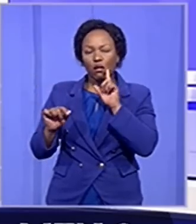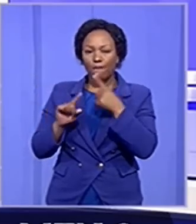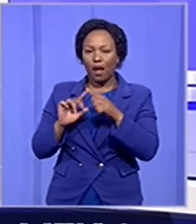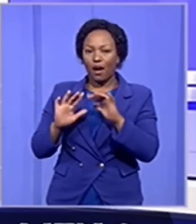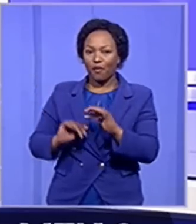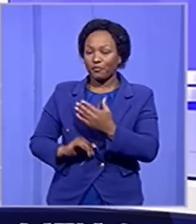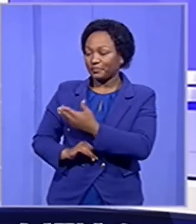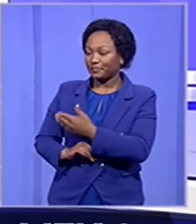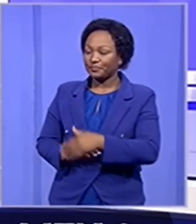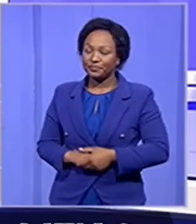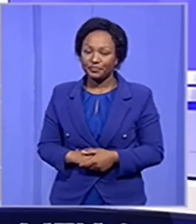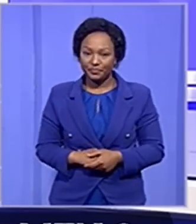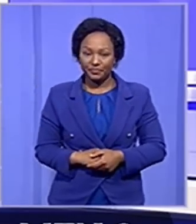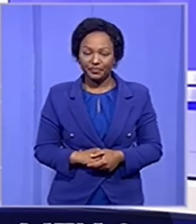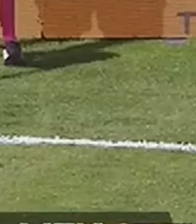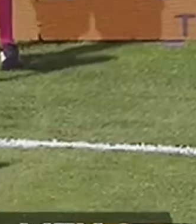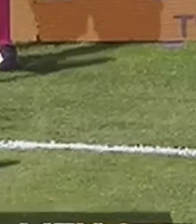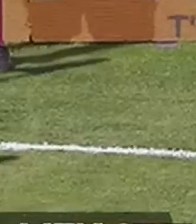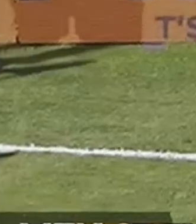tsa motshameko o.